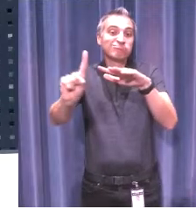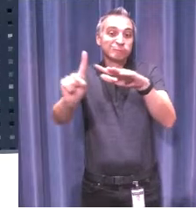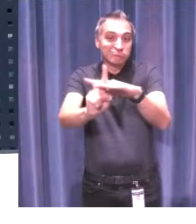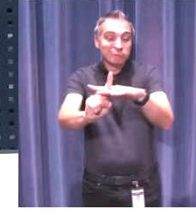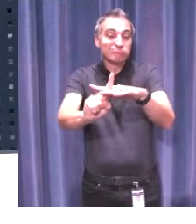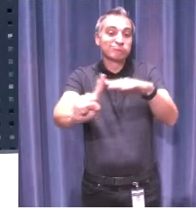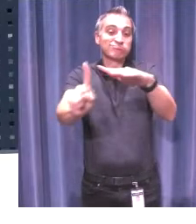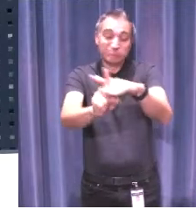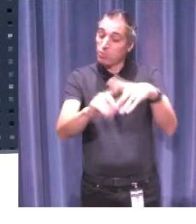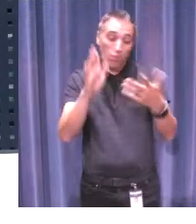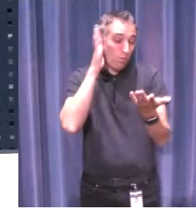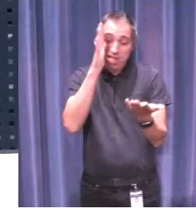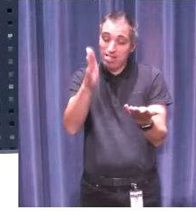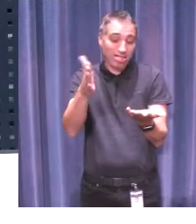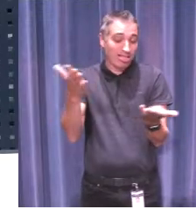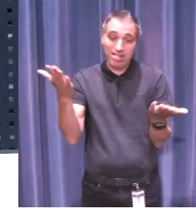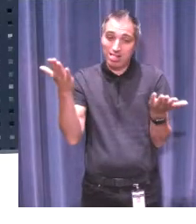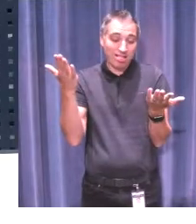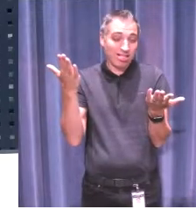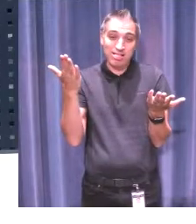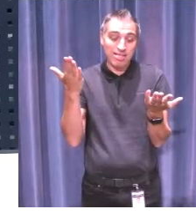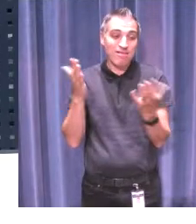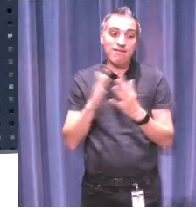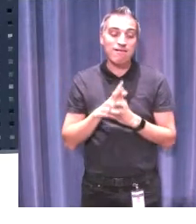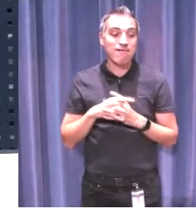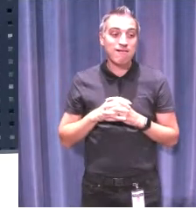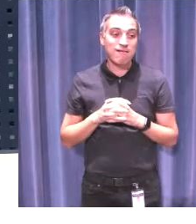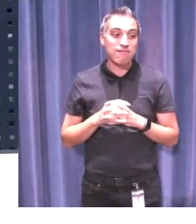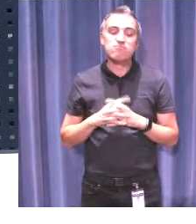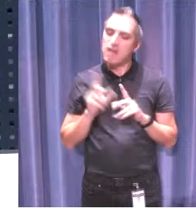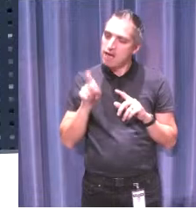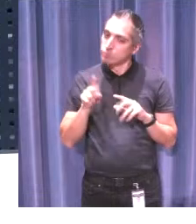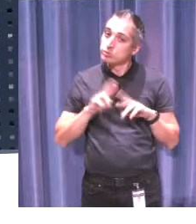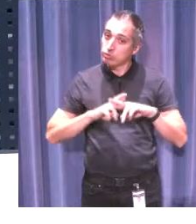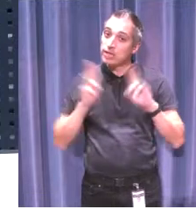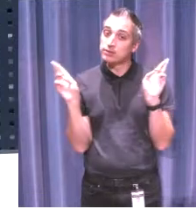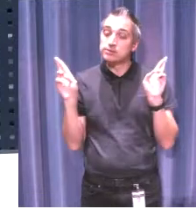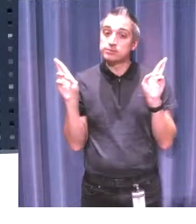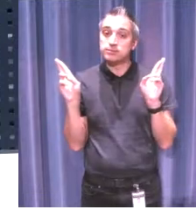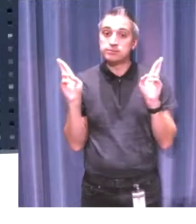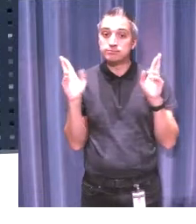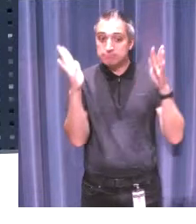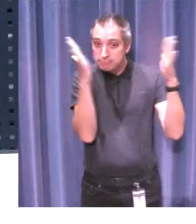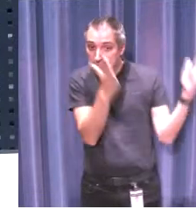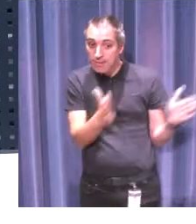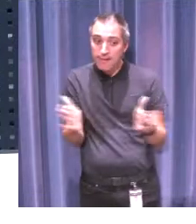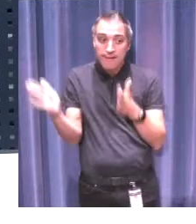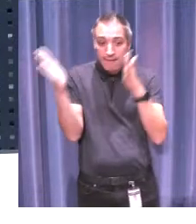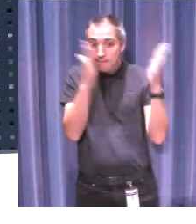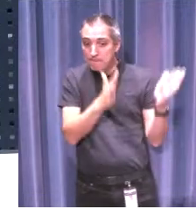basis. You're going to have, so you got to be prepared and planned.